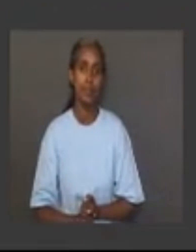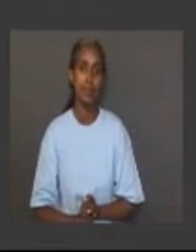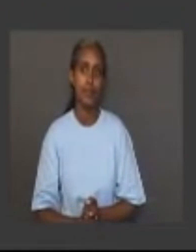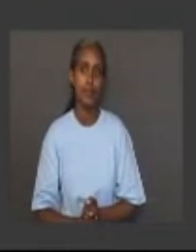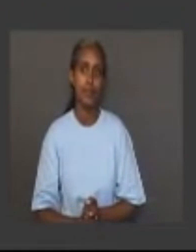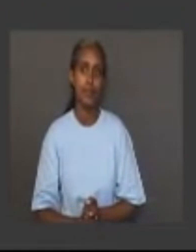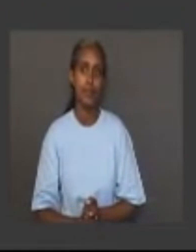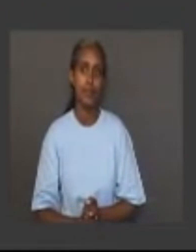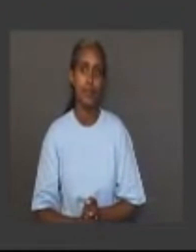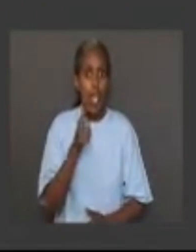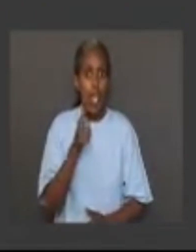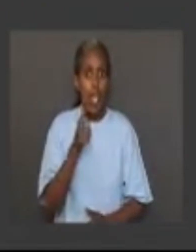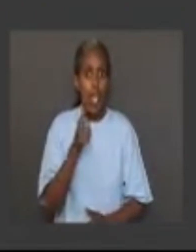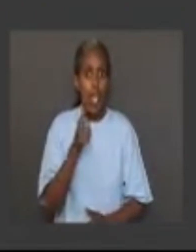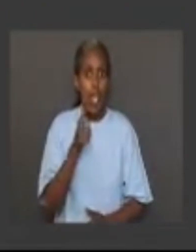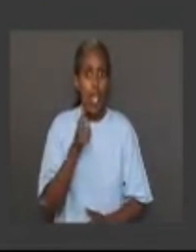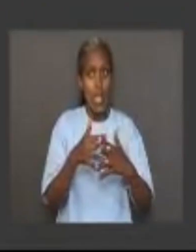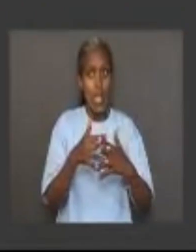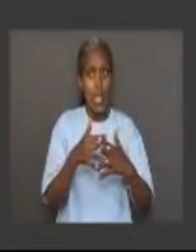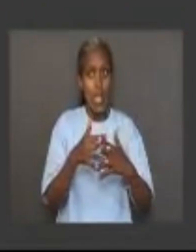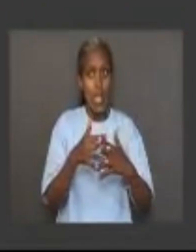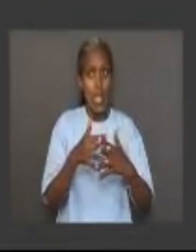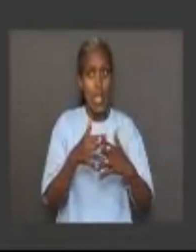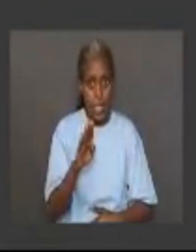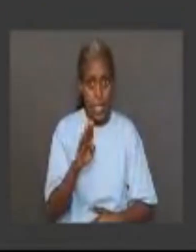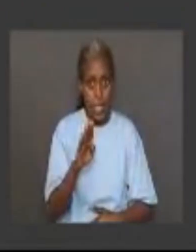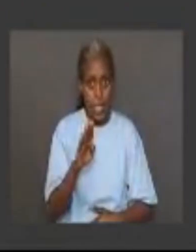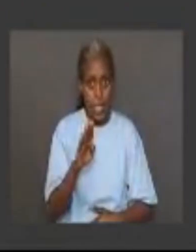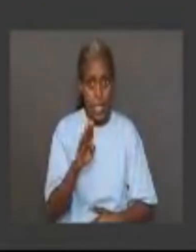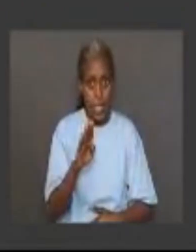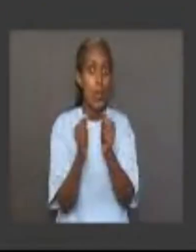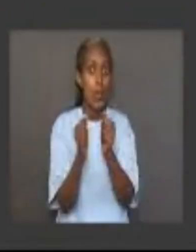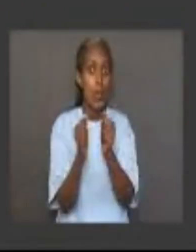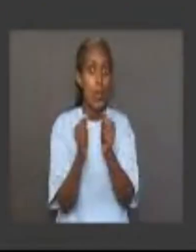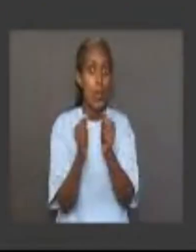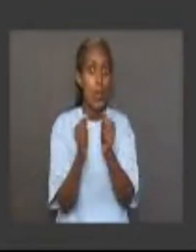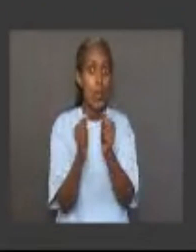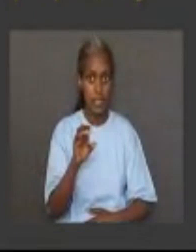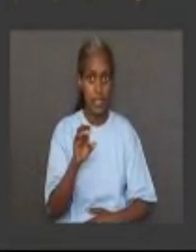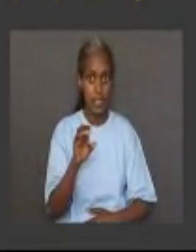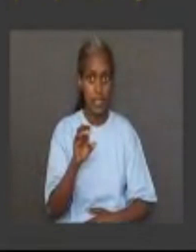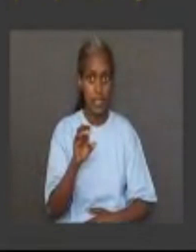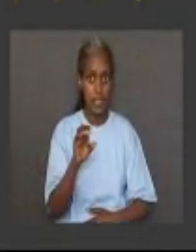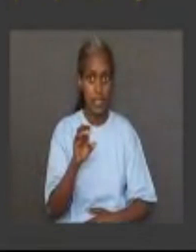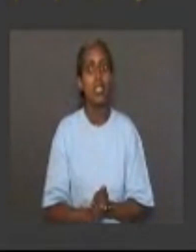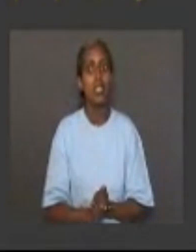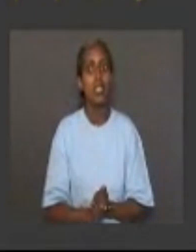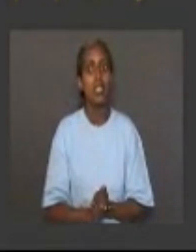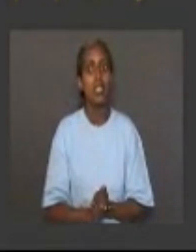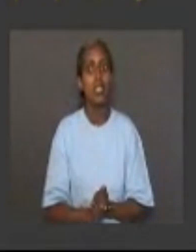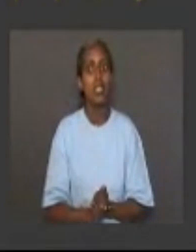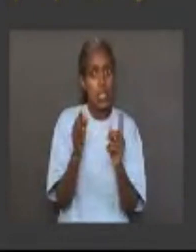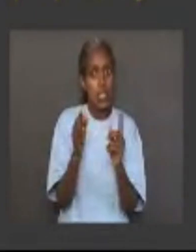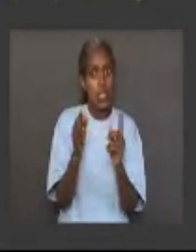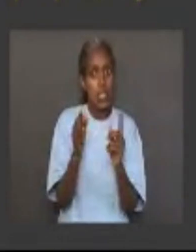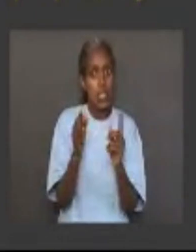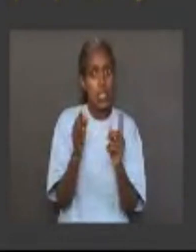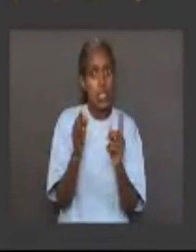A union B in union with C is the set containing